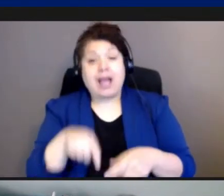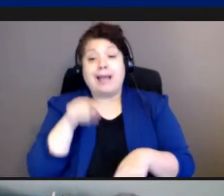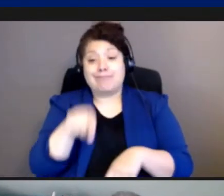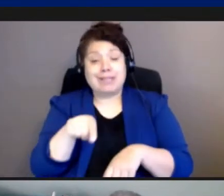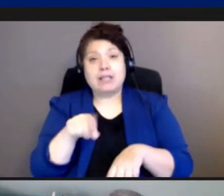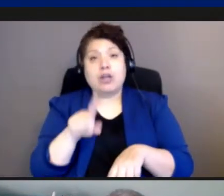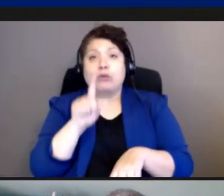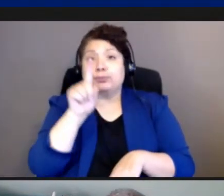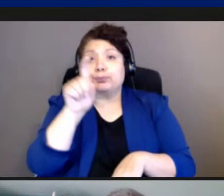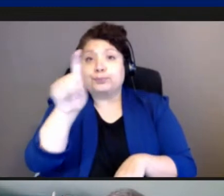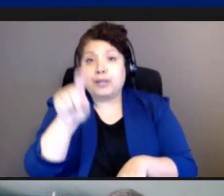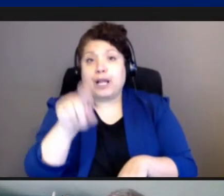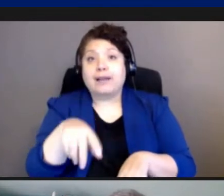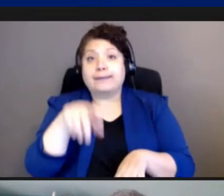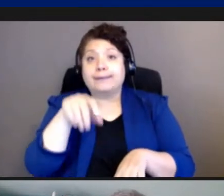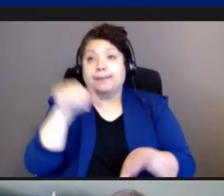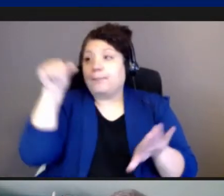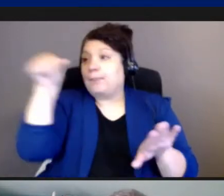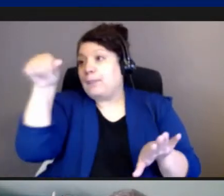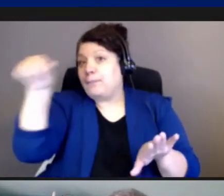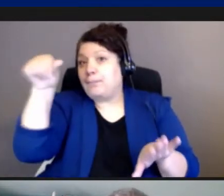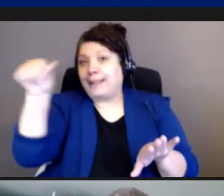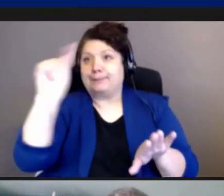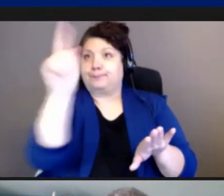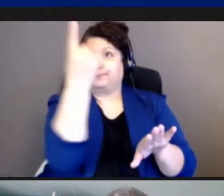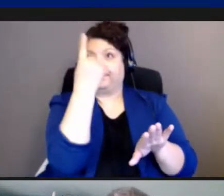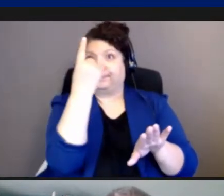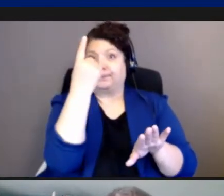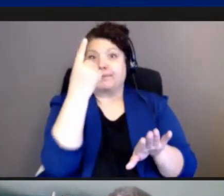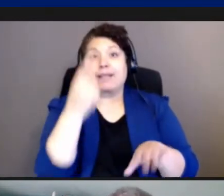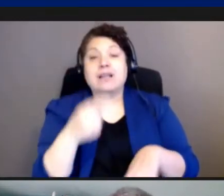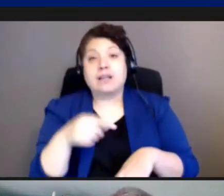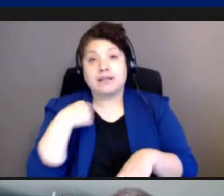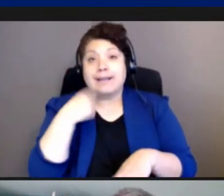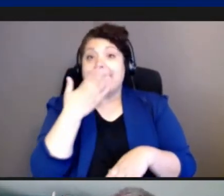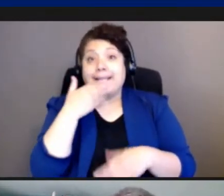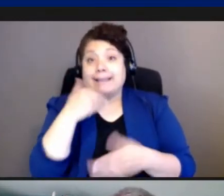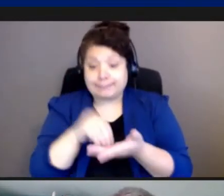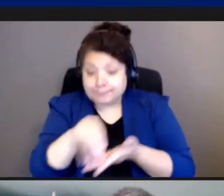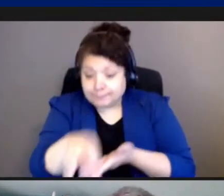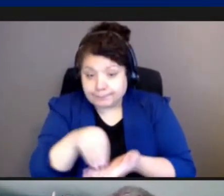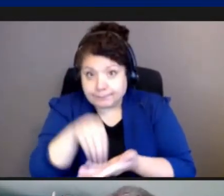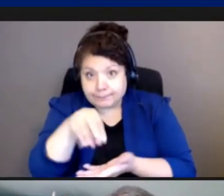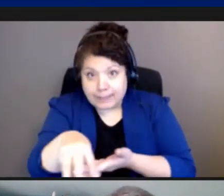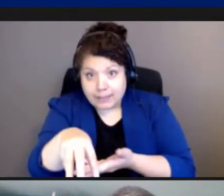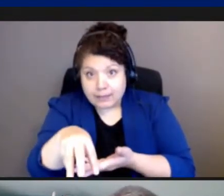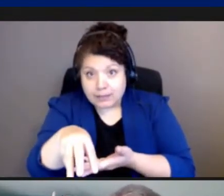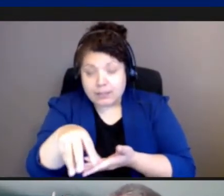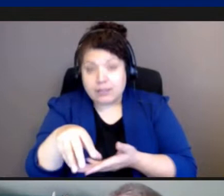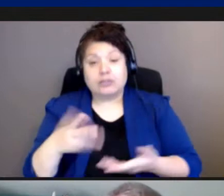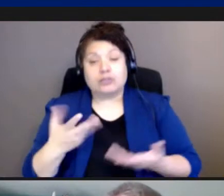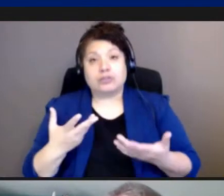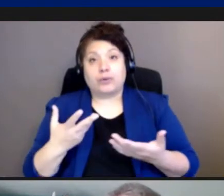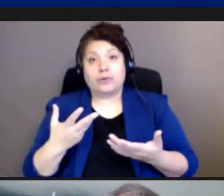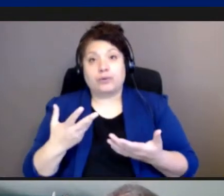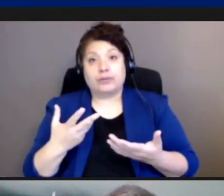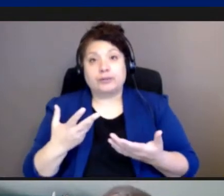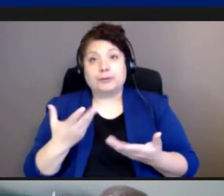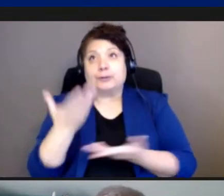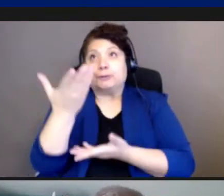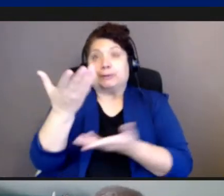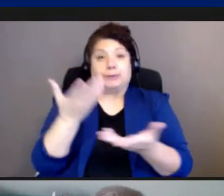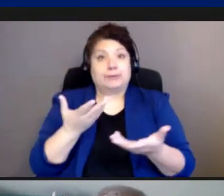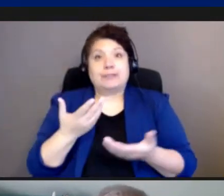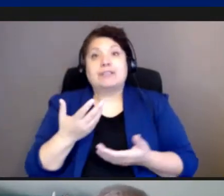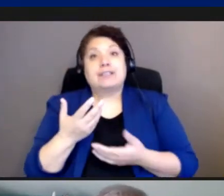to doorways. You have the challenge of transferring candy. So you know what? There's some